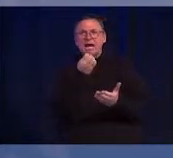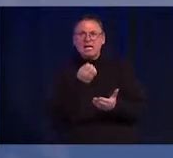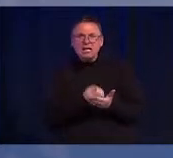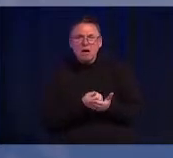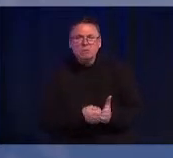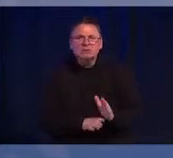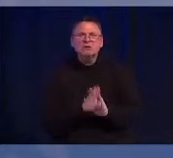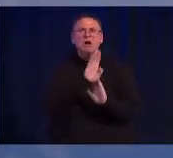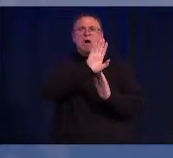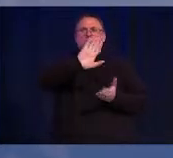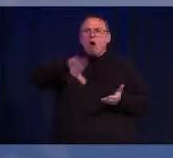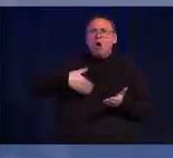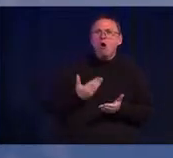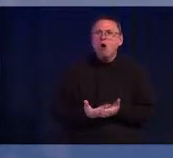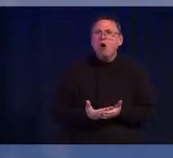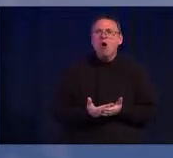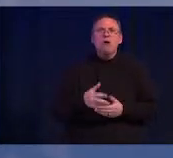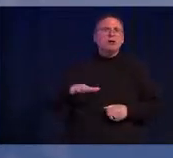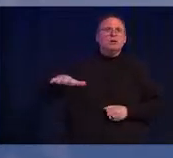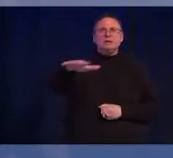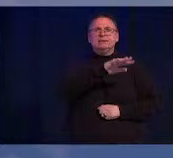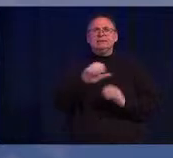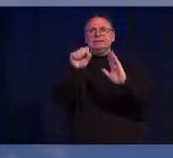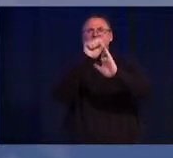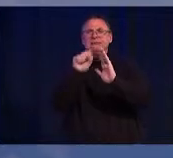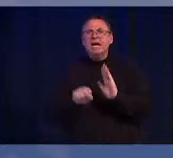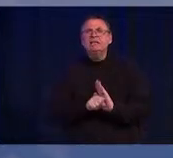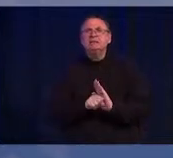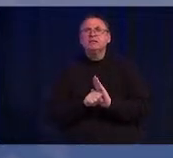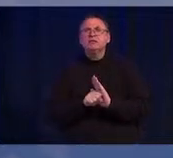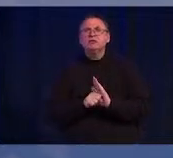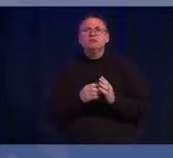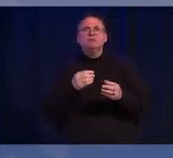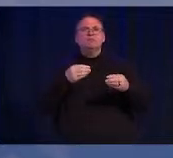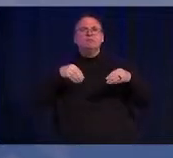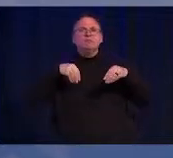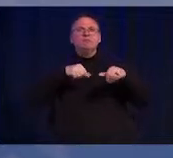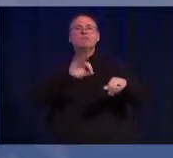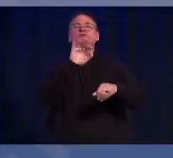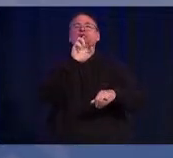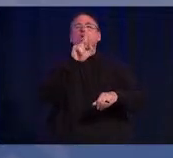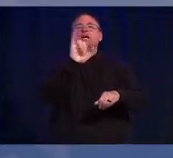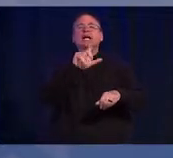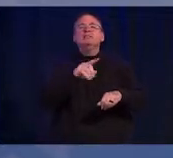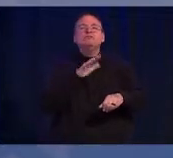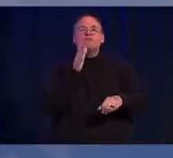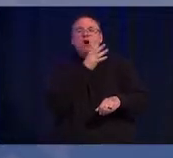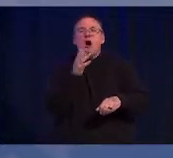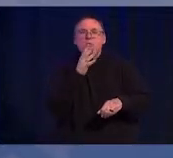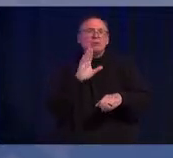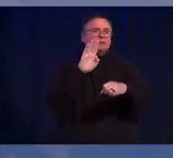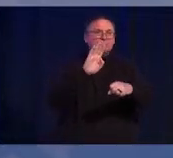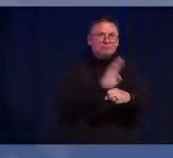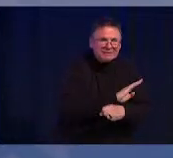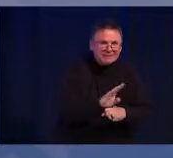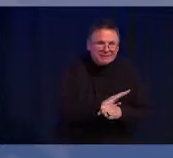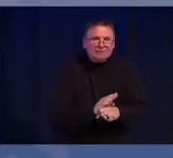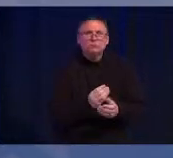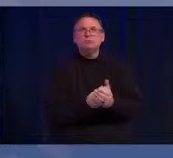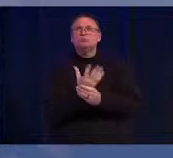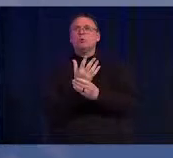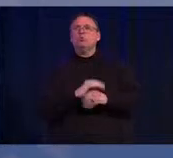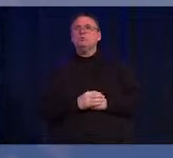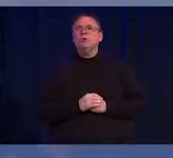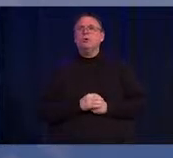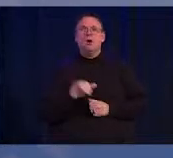4 corners of the state. We need to fertilize the field of small business and entrepreneurs, and the one entity that is for